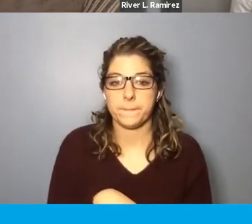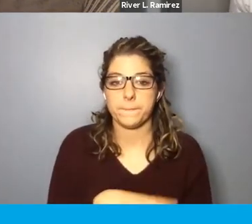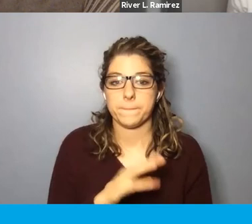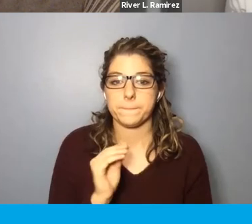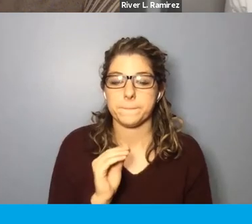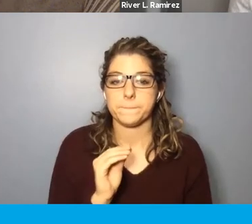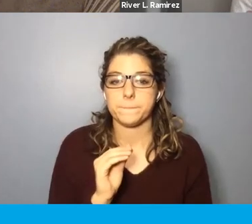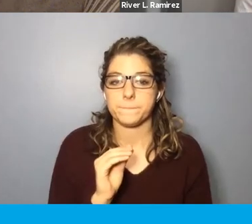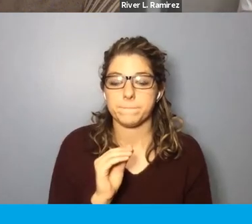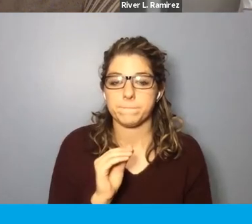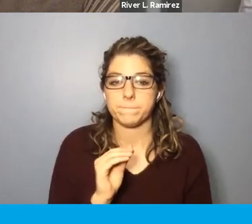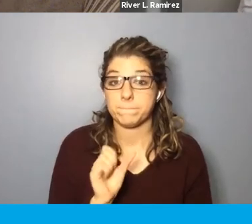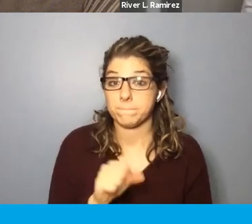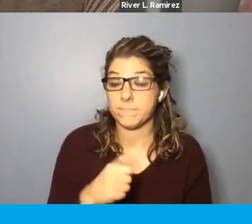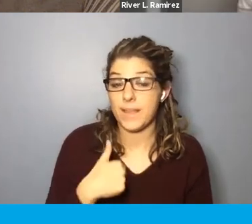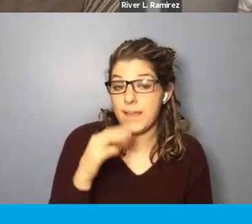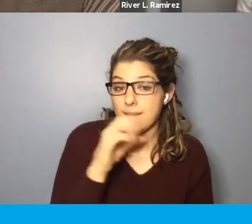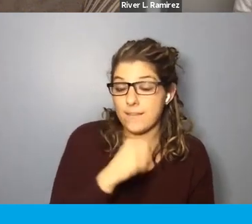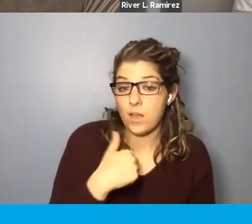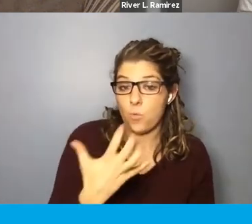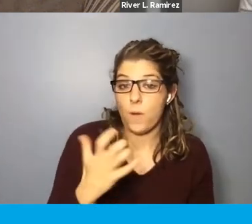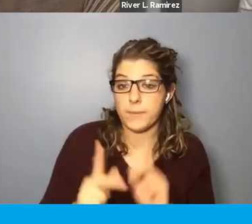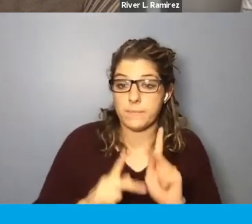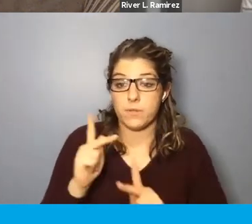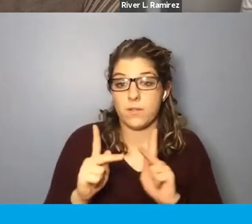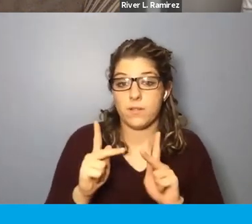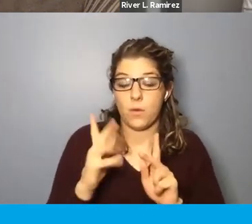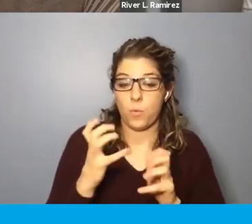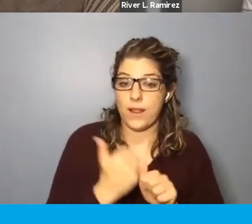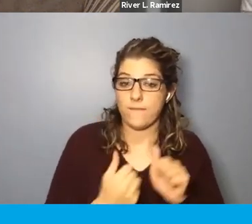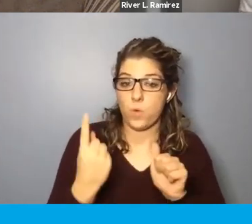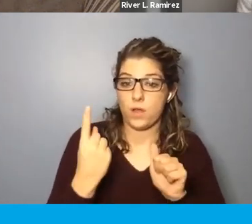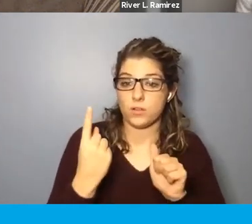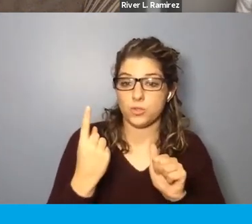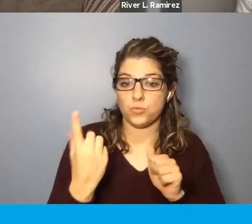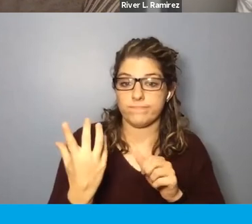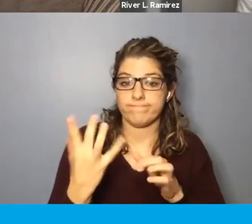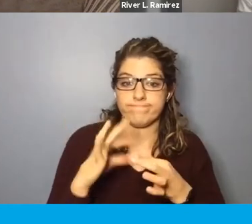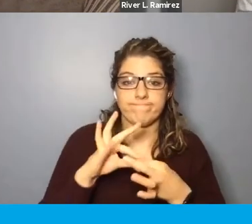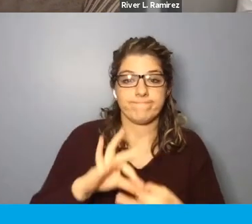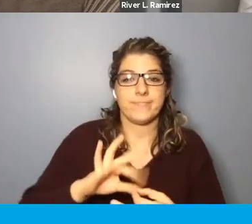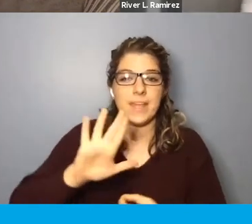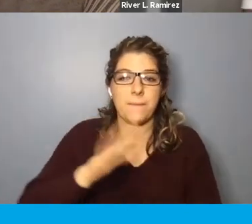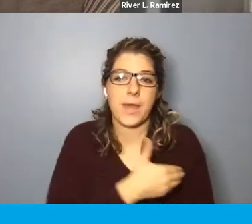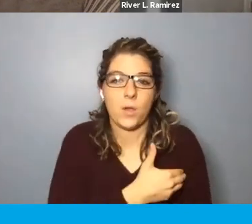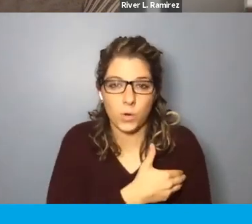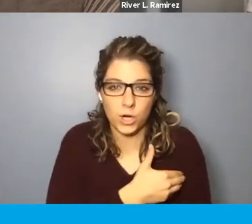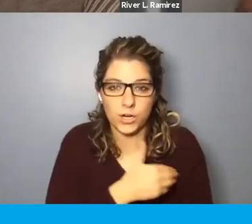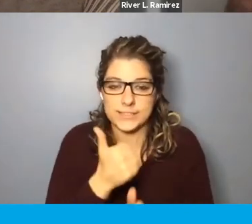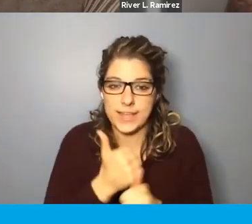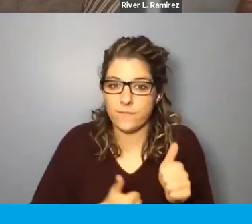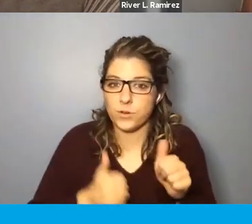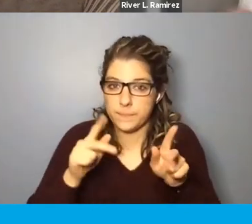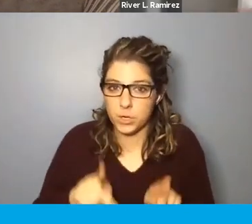And yeah, I guess I want everybody in the world to tune into their power, because every single